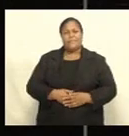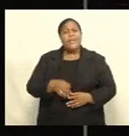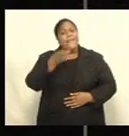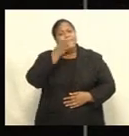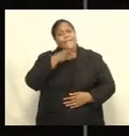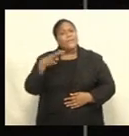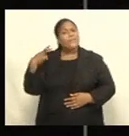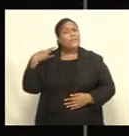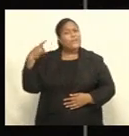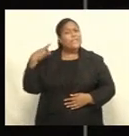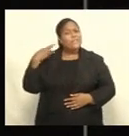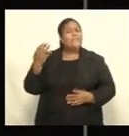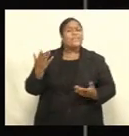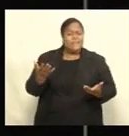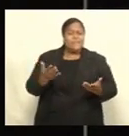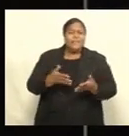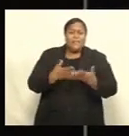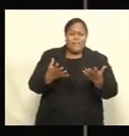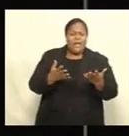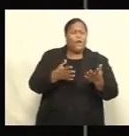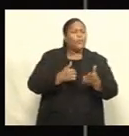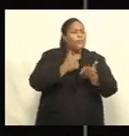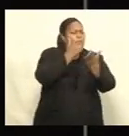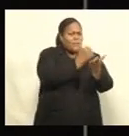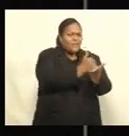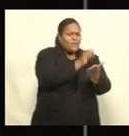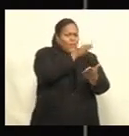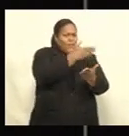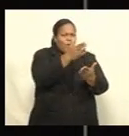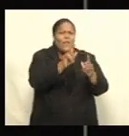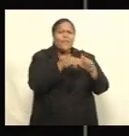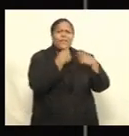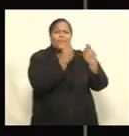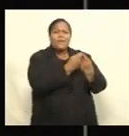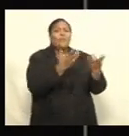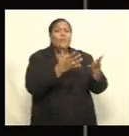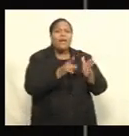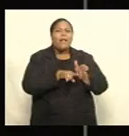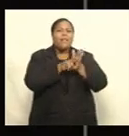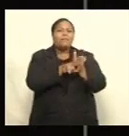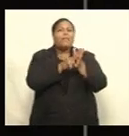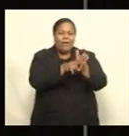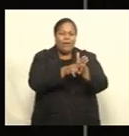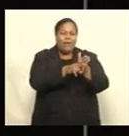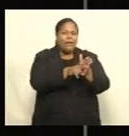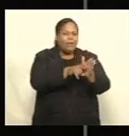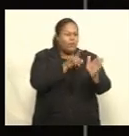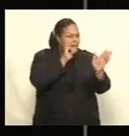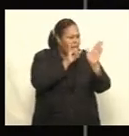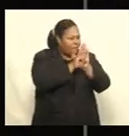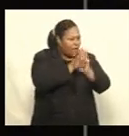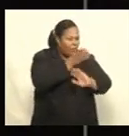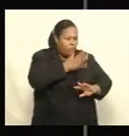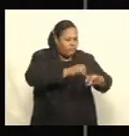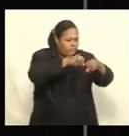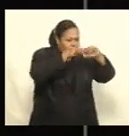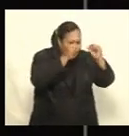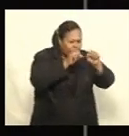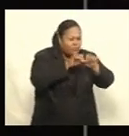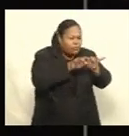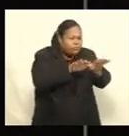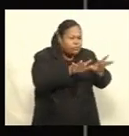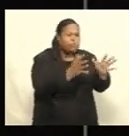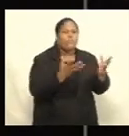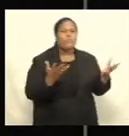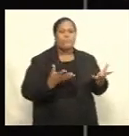been assisting screening teams in Lautoka to detect if the virus has spread to other areas. With a huge task at hand, the volunteers